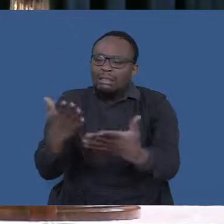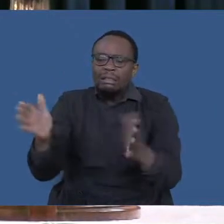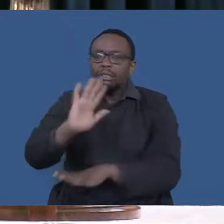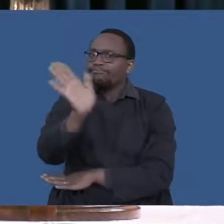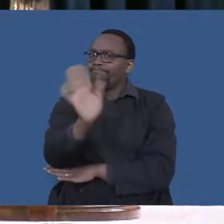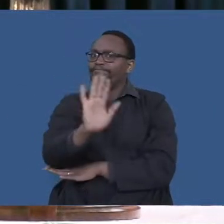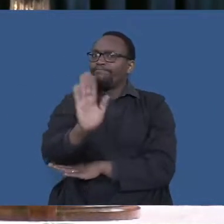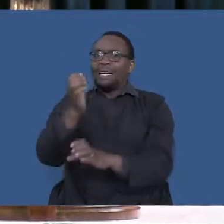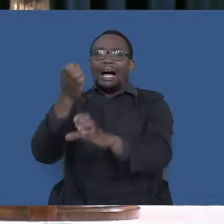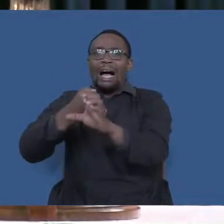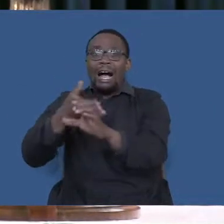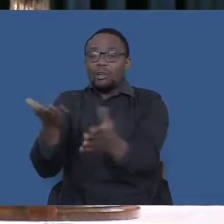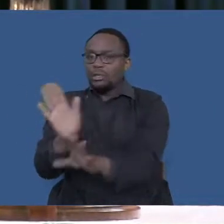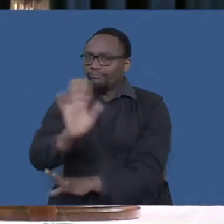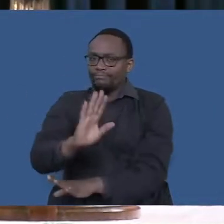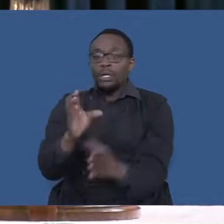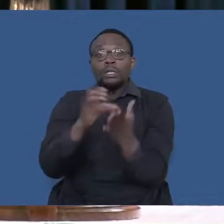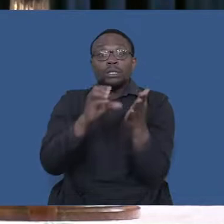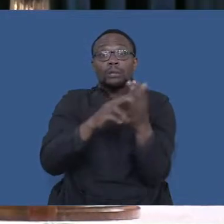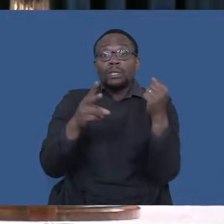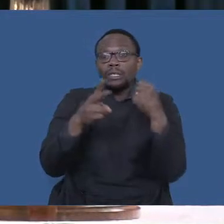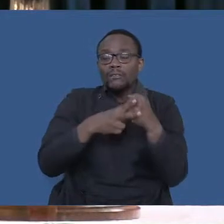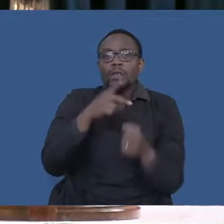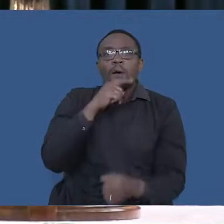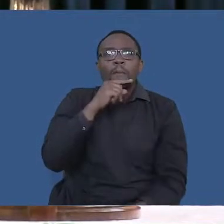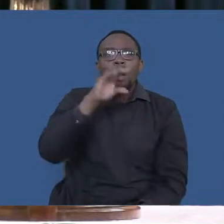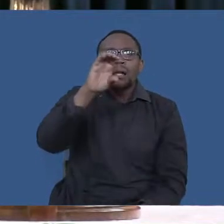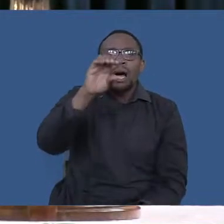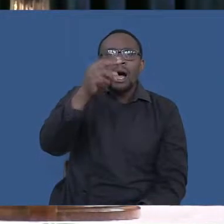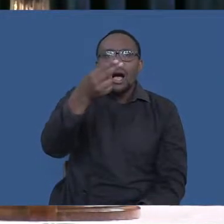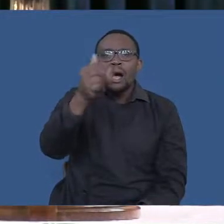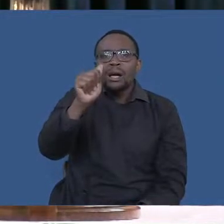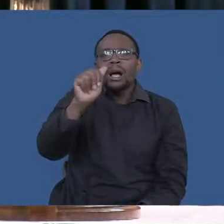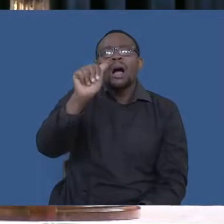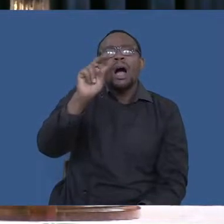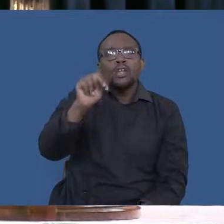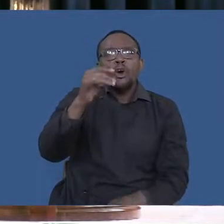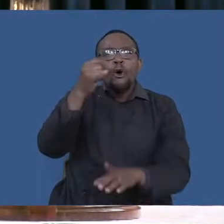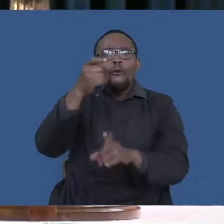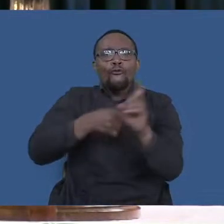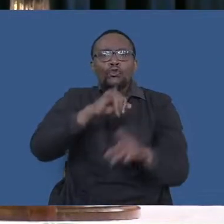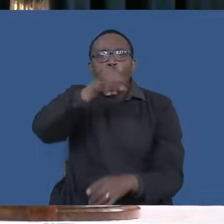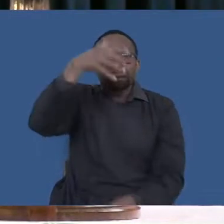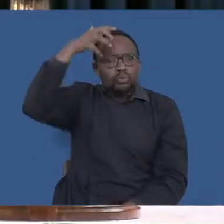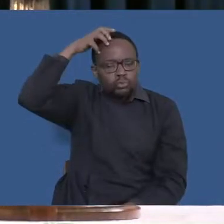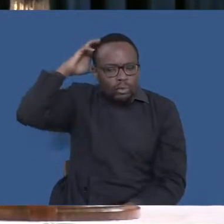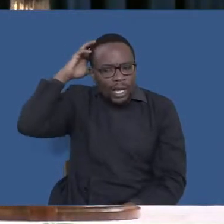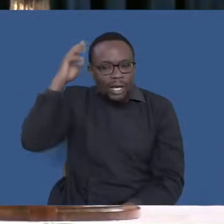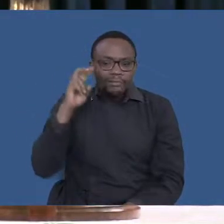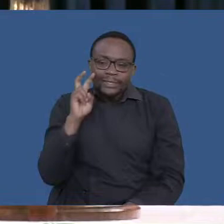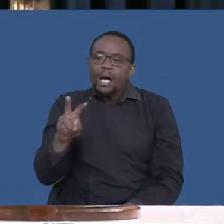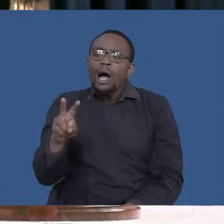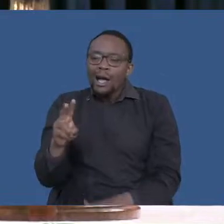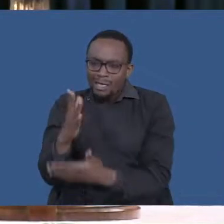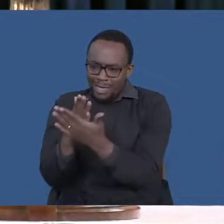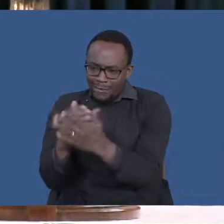to idols. But in chapter 7, Achan, the son of Carmi, went and took some devoted